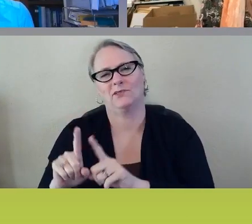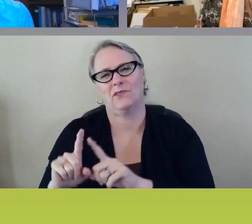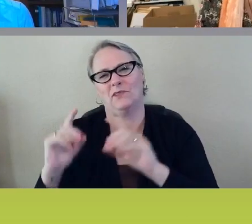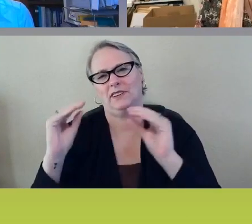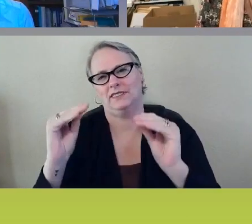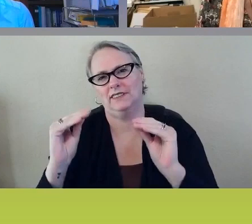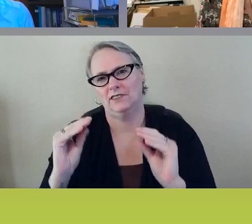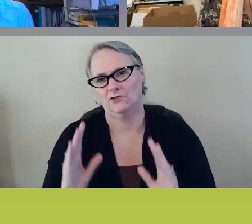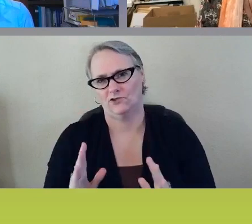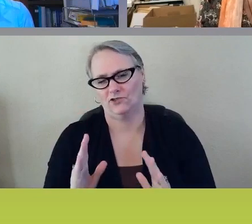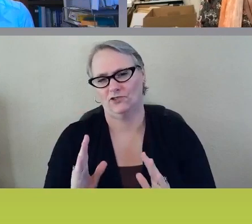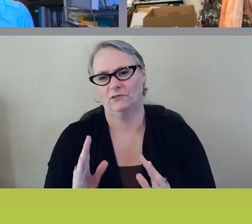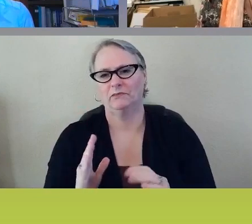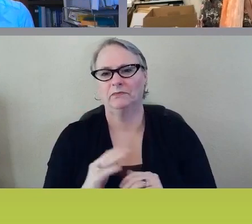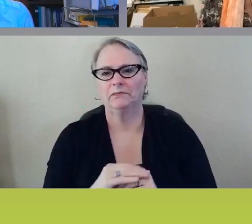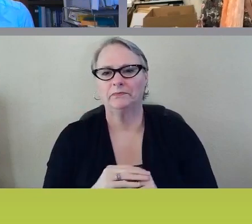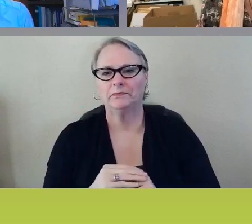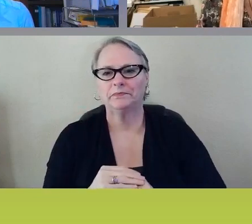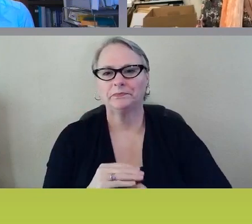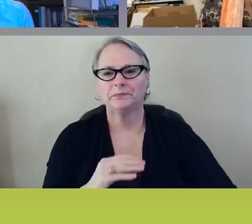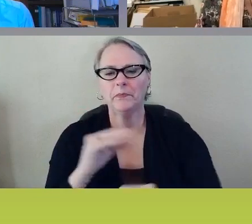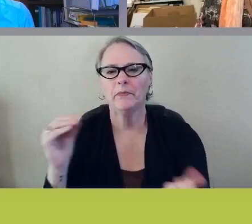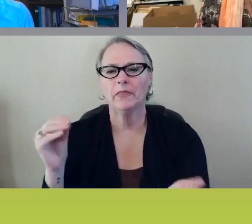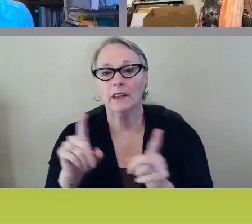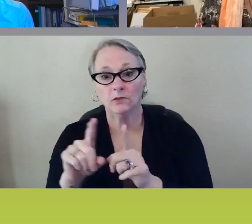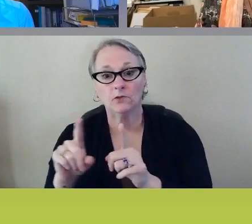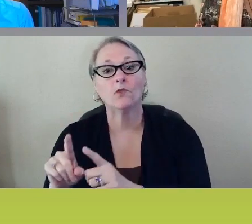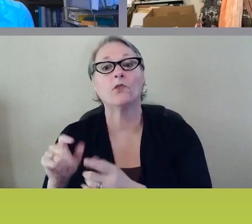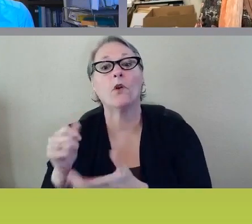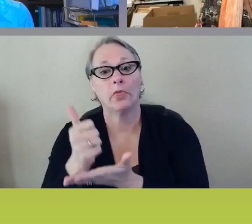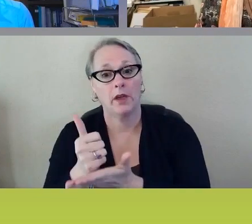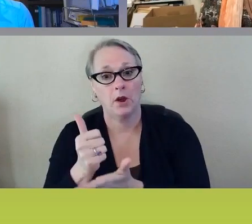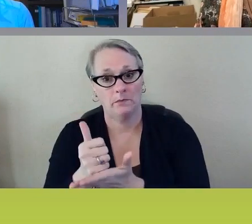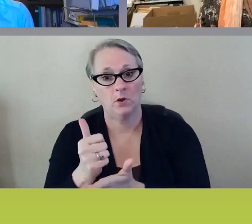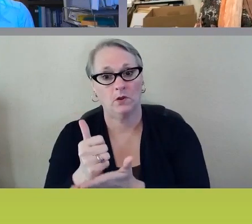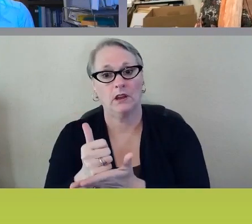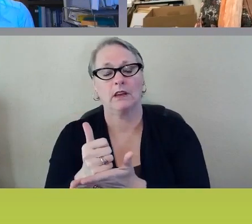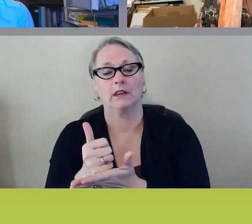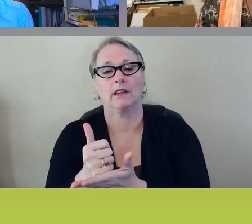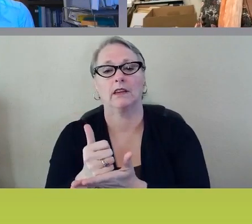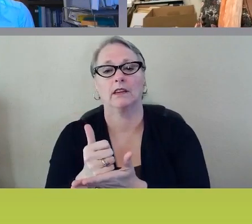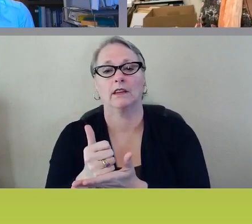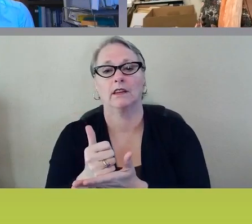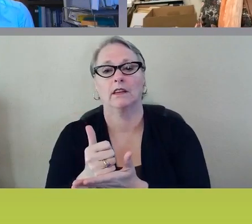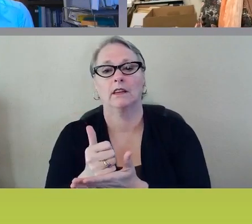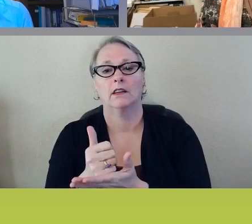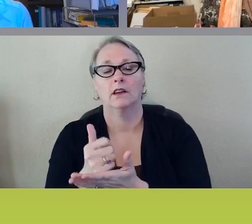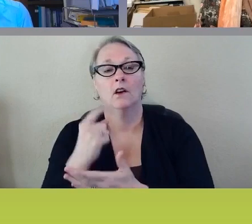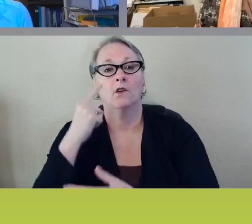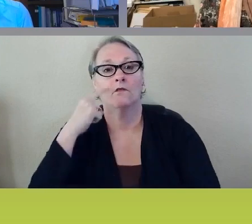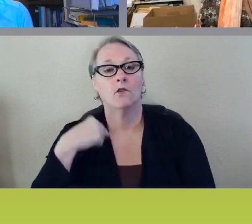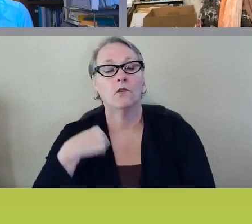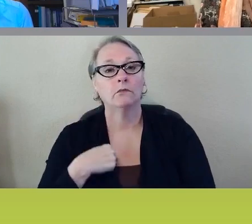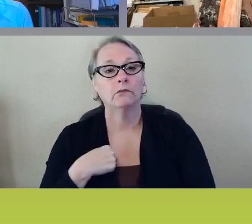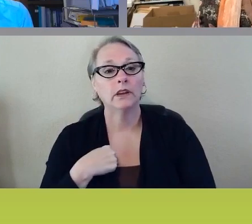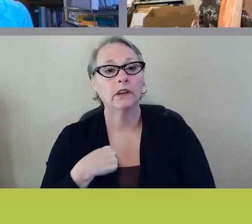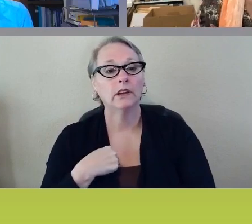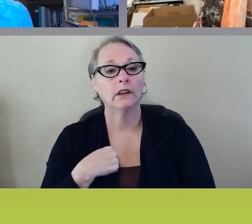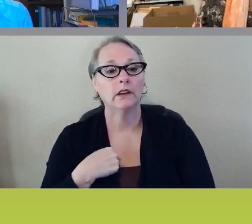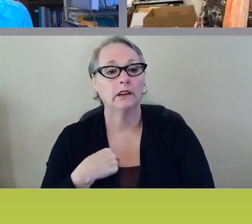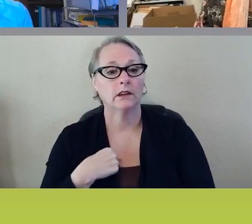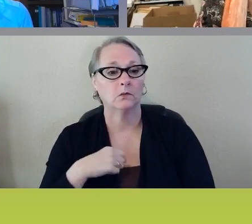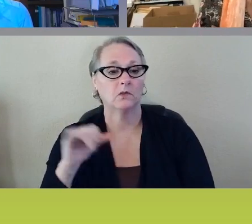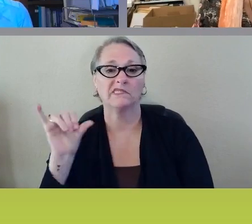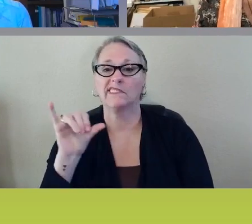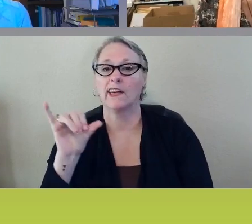work in Reggio Emilia say it's the third teacher and all of that. But so it for me was like a